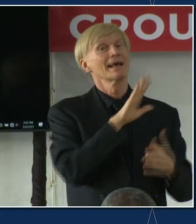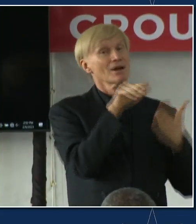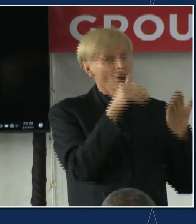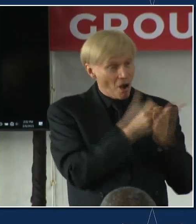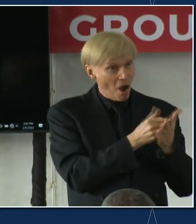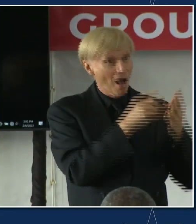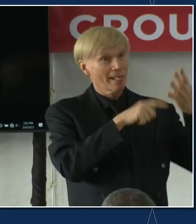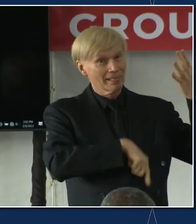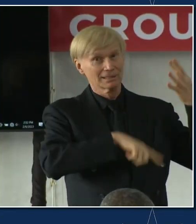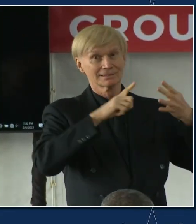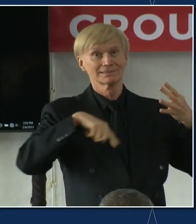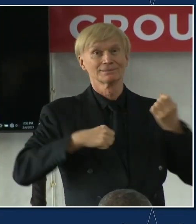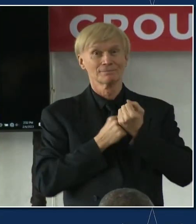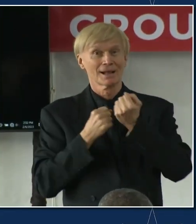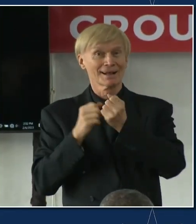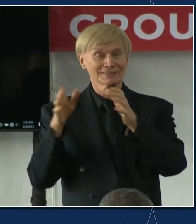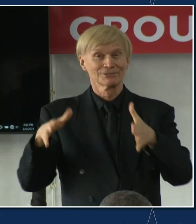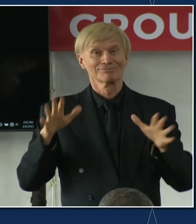others.